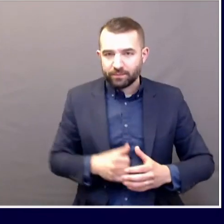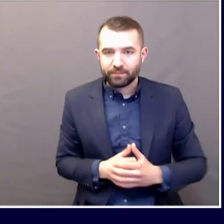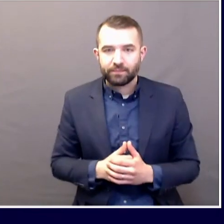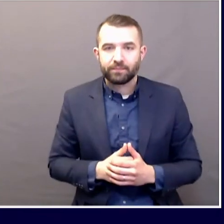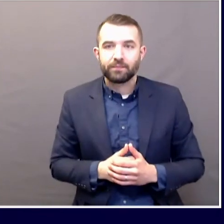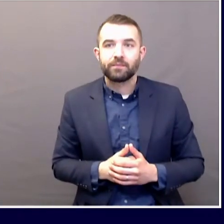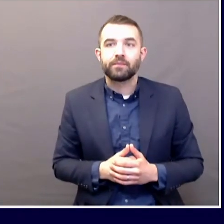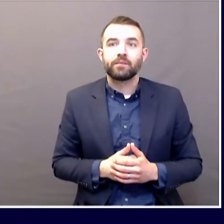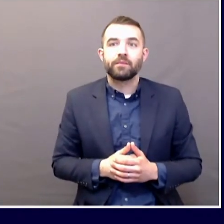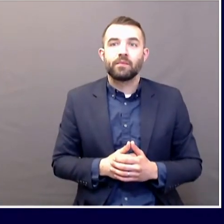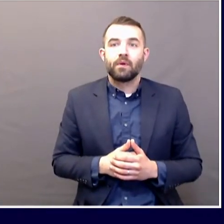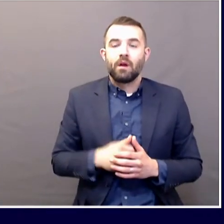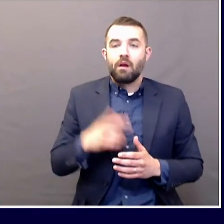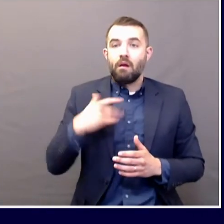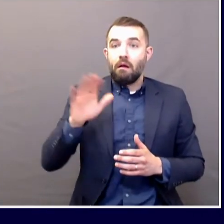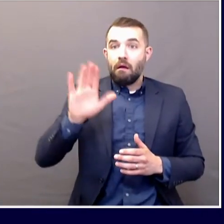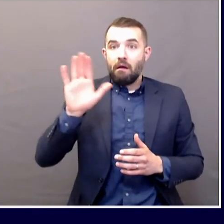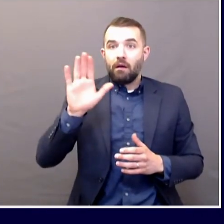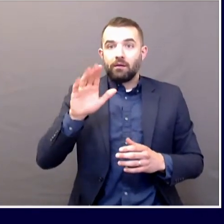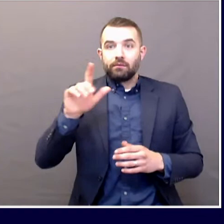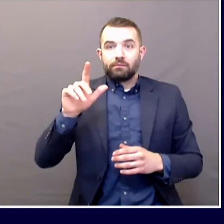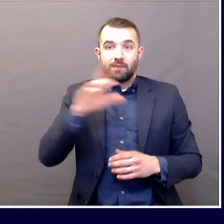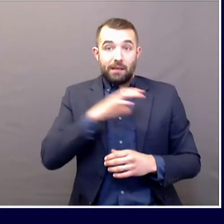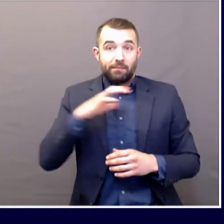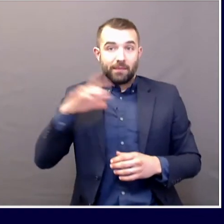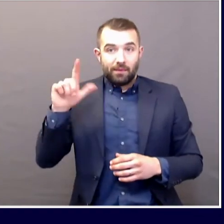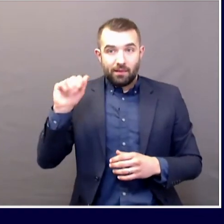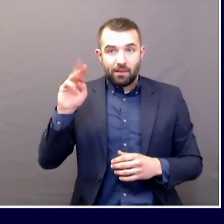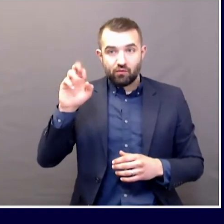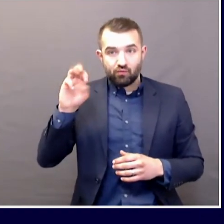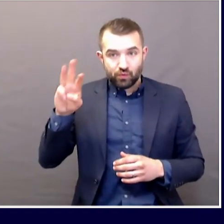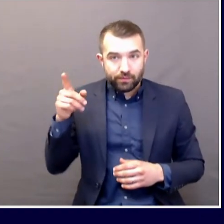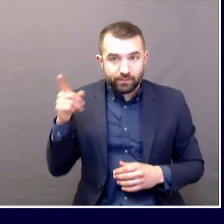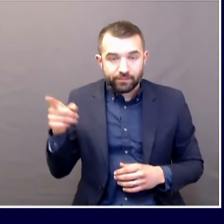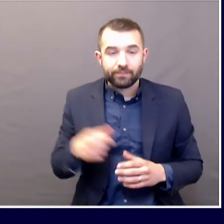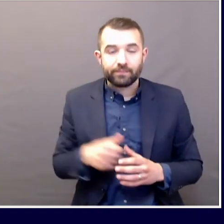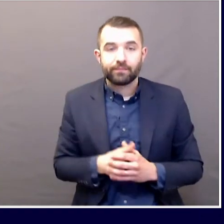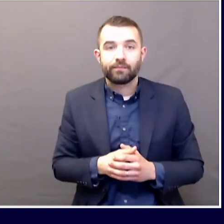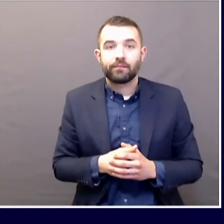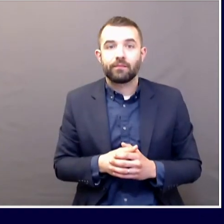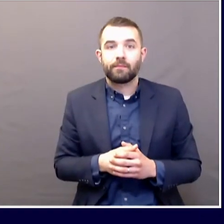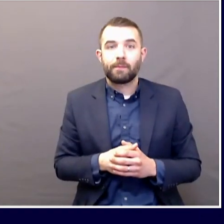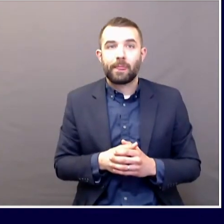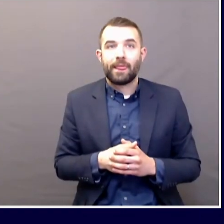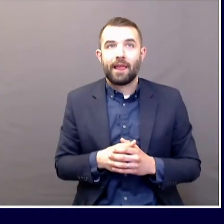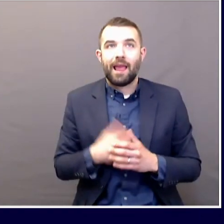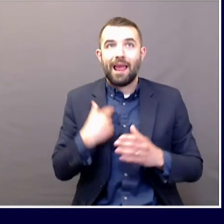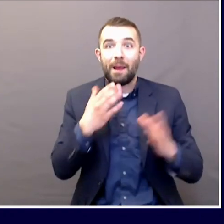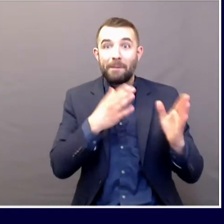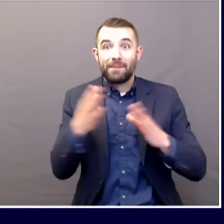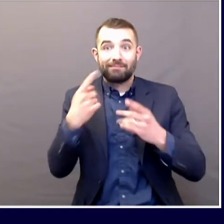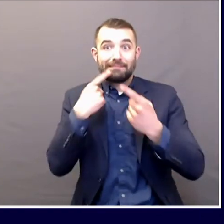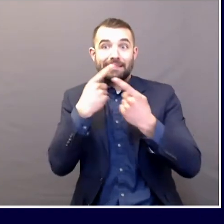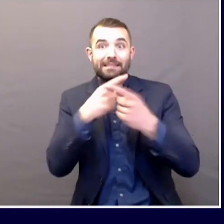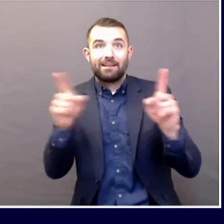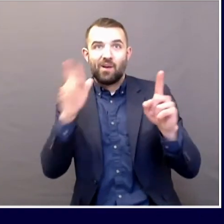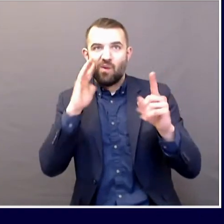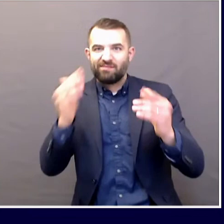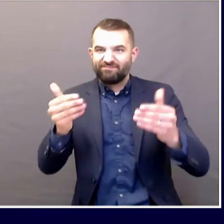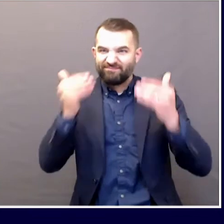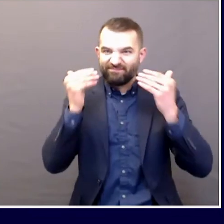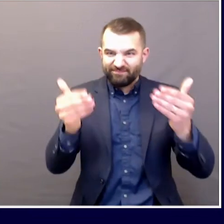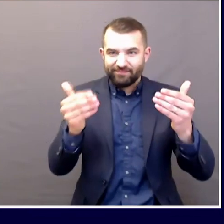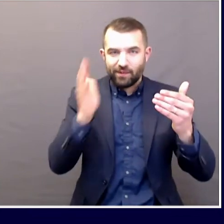yeah. I was going to make a little bit of an announcement, which maybe I'll do now. Sorry. Yep. I am so sorry, Commissioner.